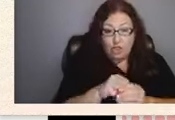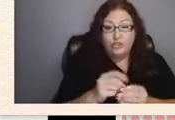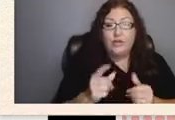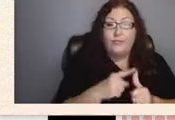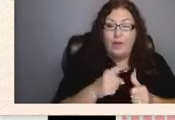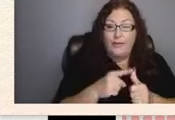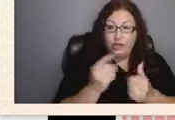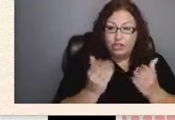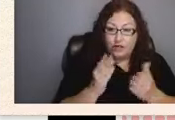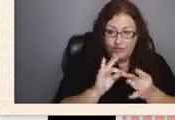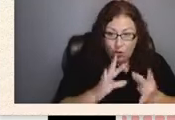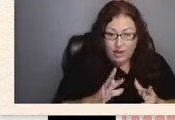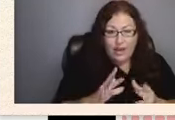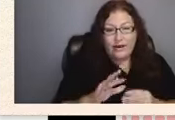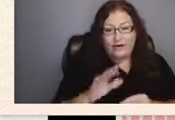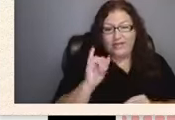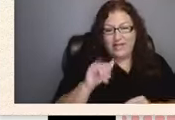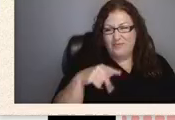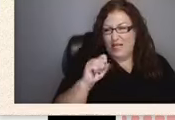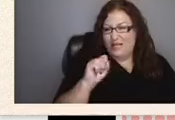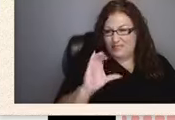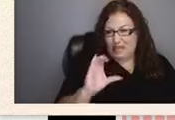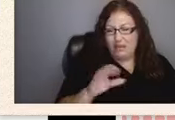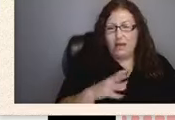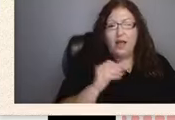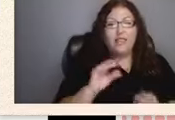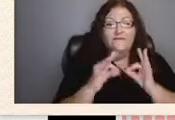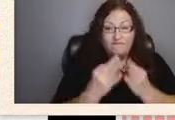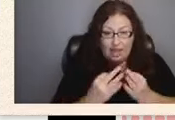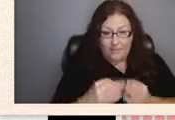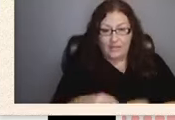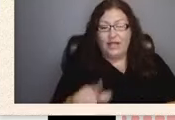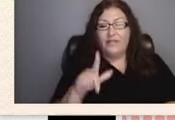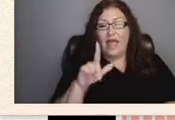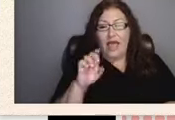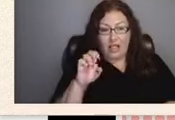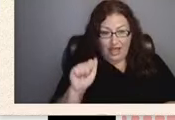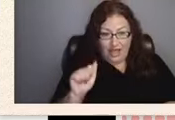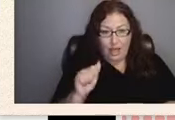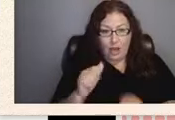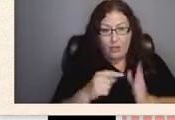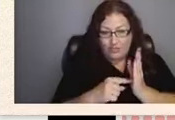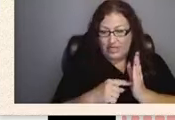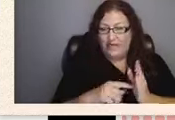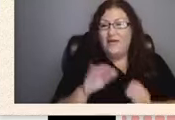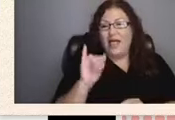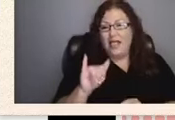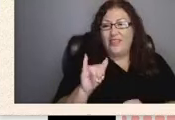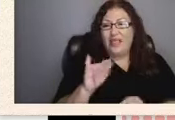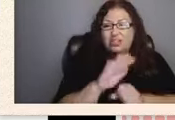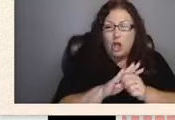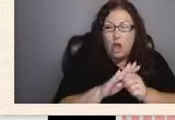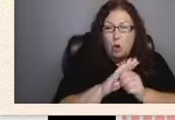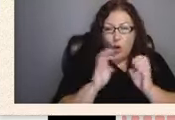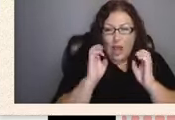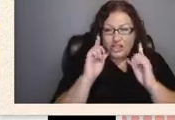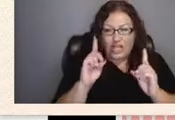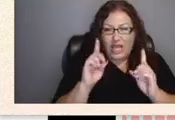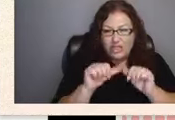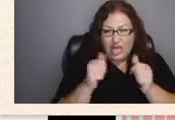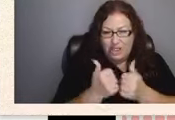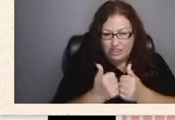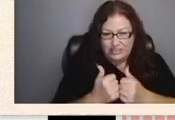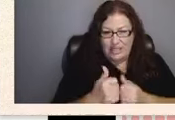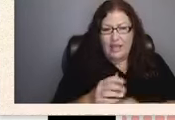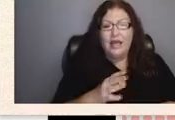also known as the PSC, the family, the LEA representative, which is also the local education agency, and that's